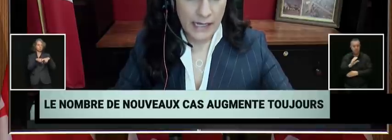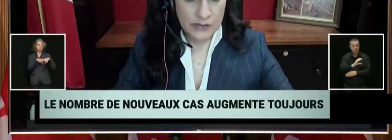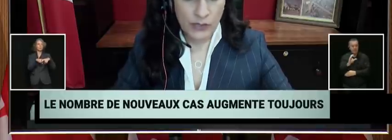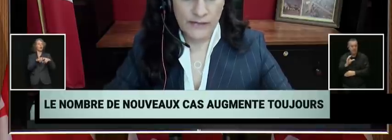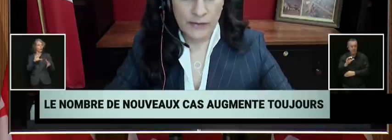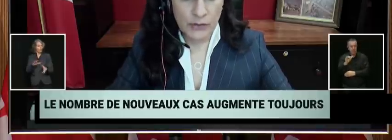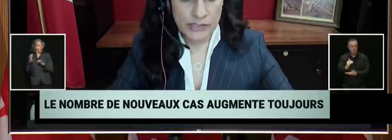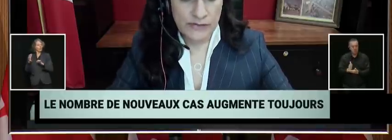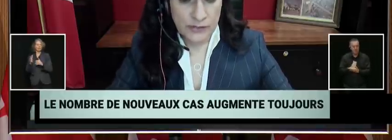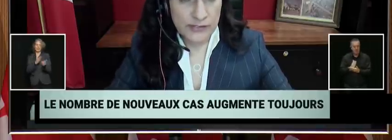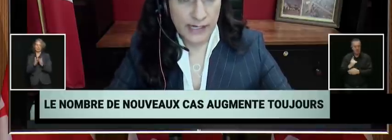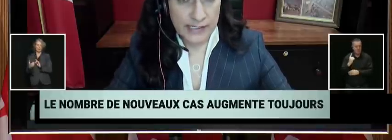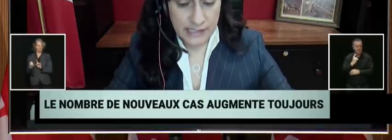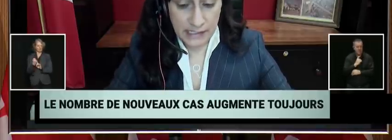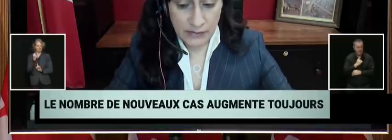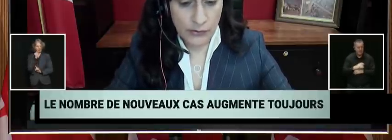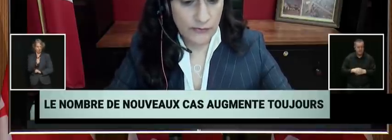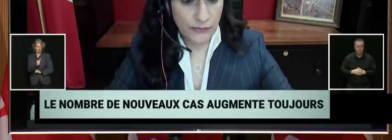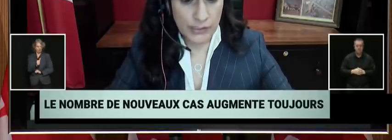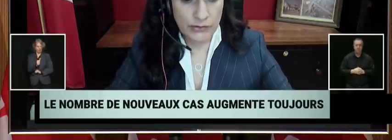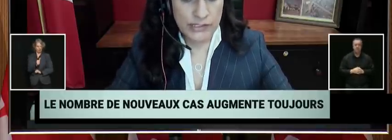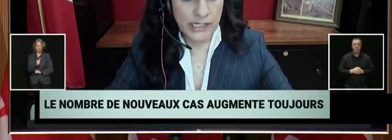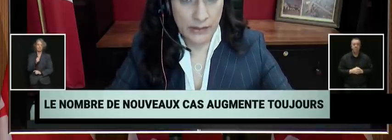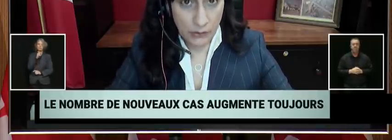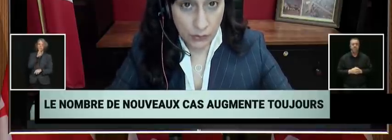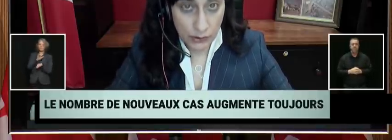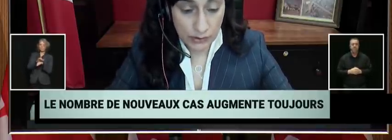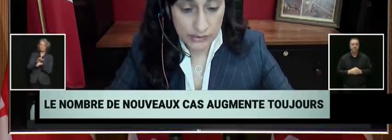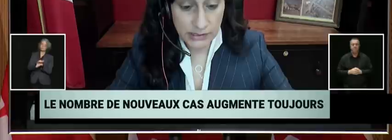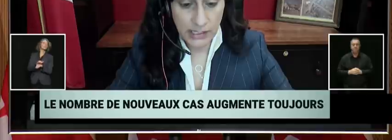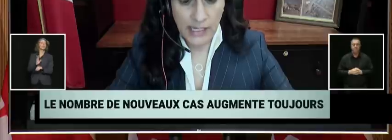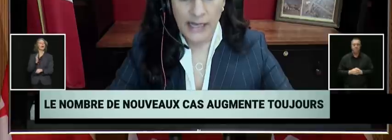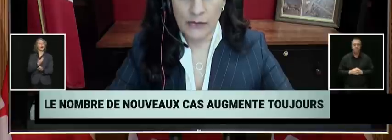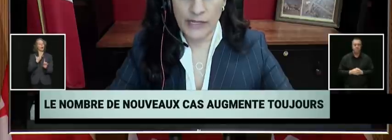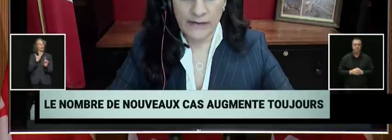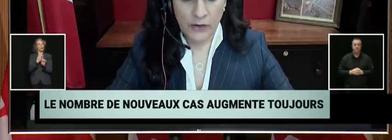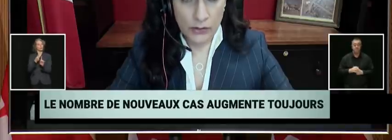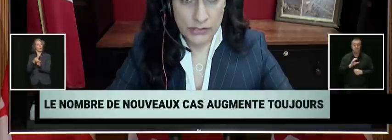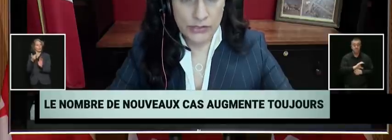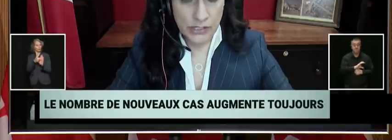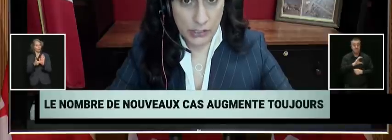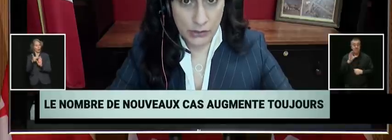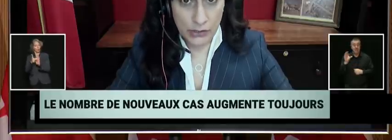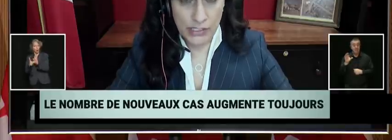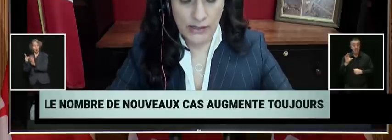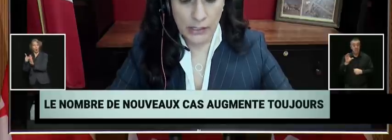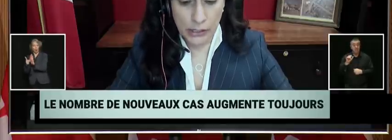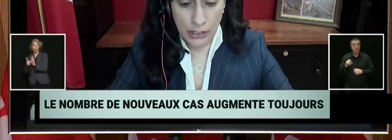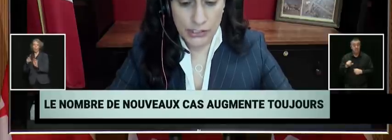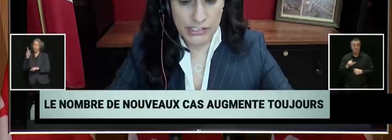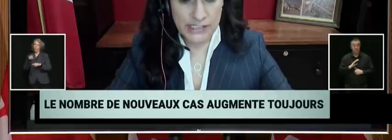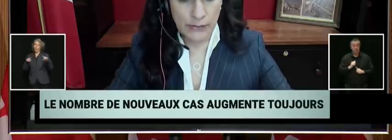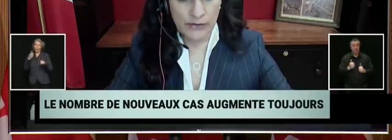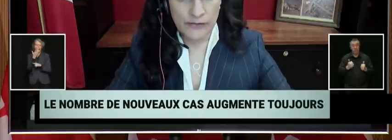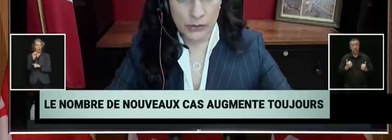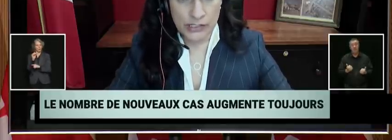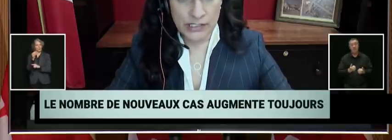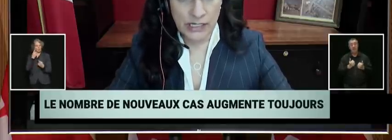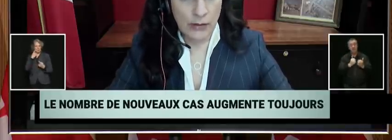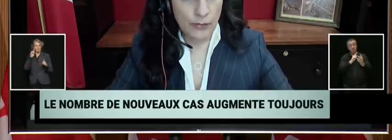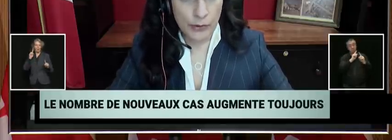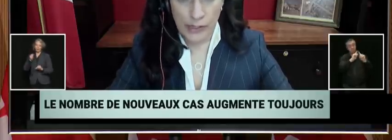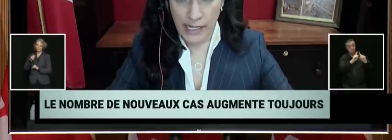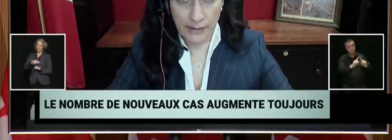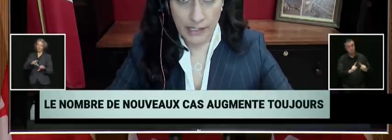Canada has one of the most diverse vaccine portfolios in the world, and we have also secured the largest number of